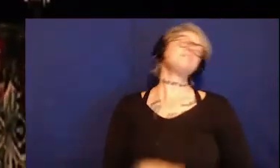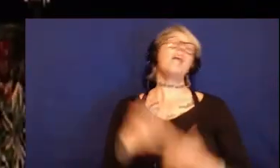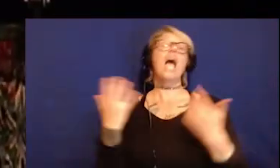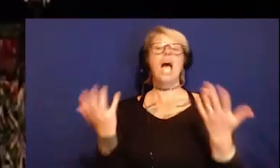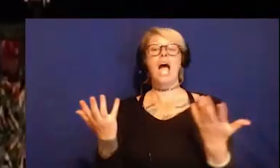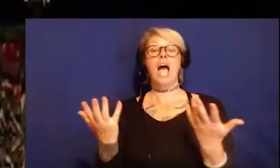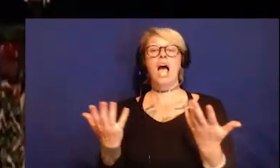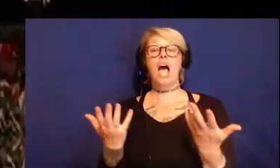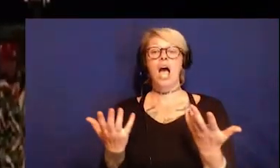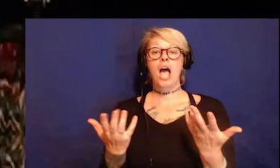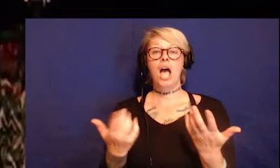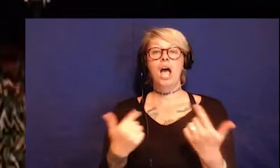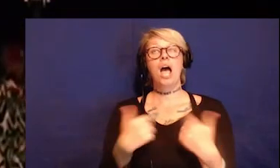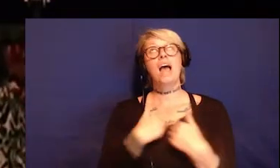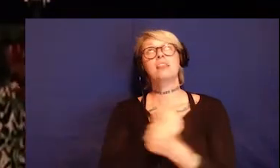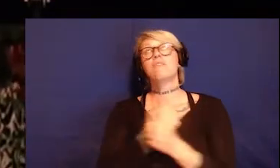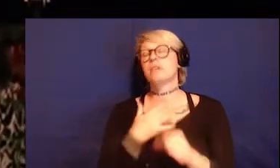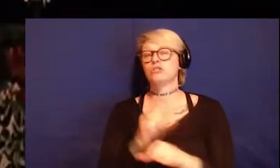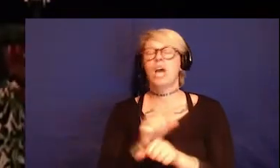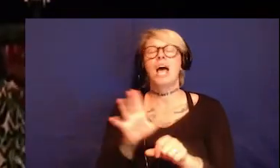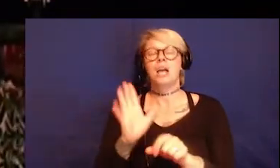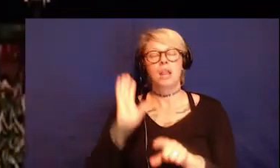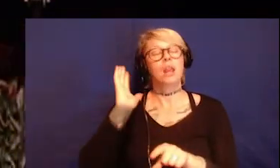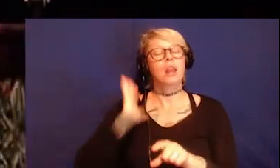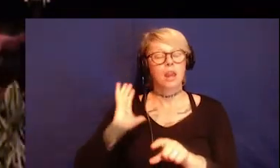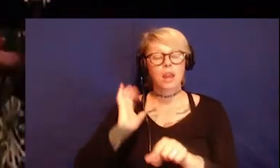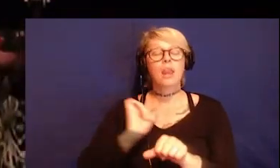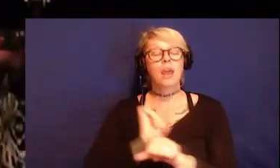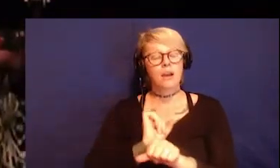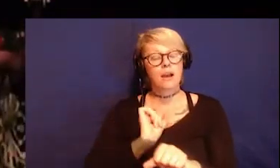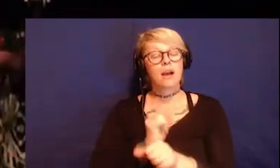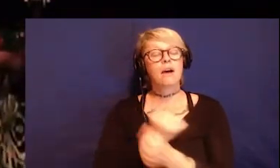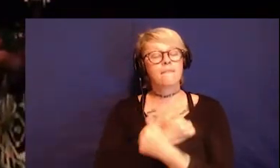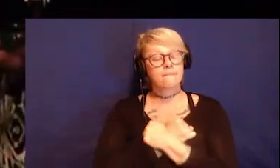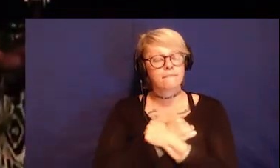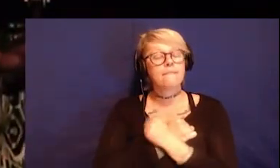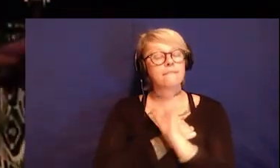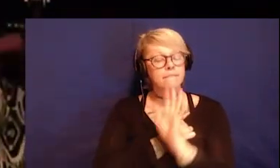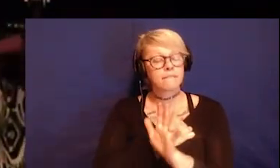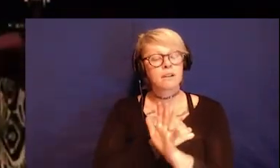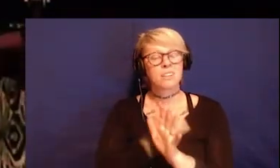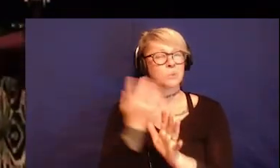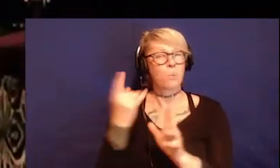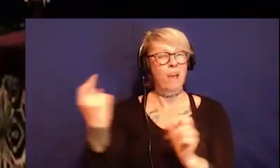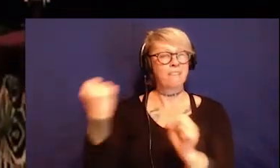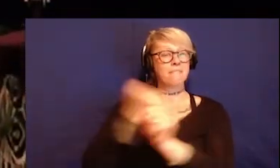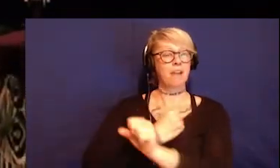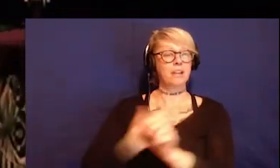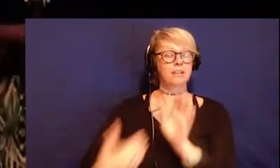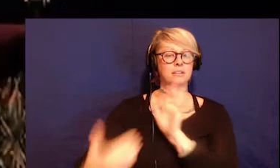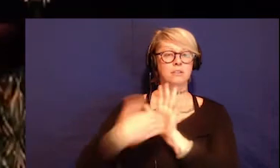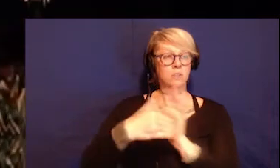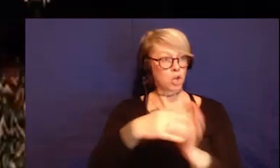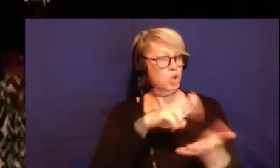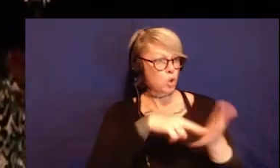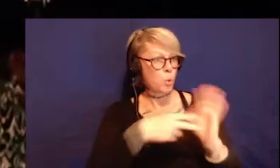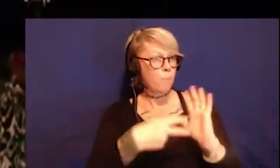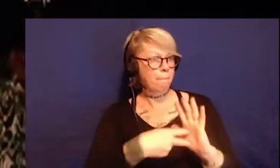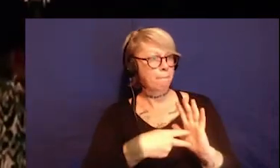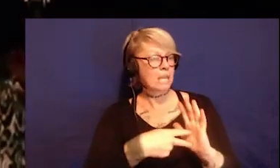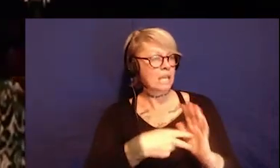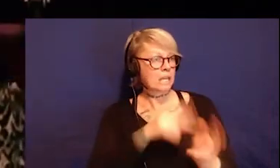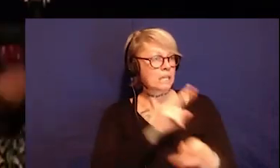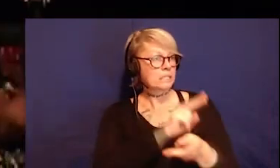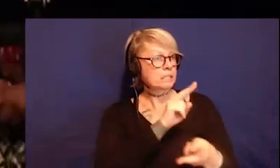I loved my job, so I'm not sure why they were fighting me. You're talking about sex work, right?